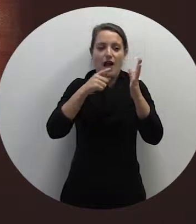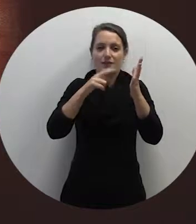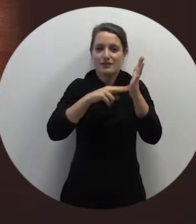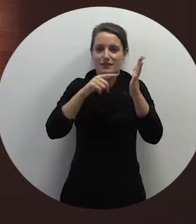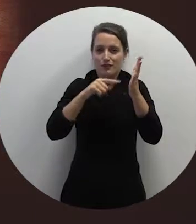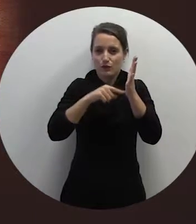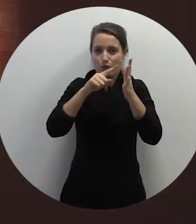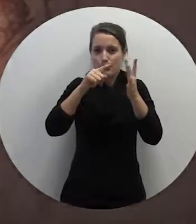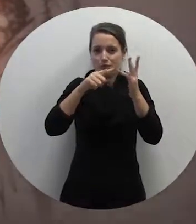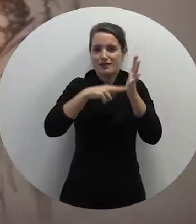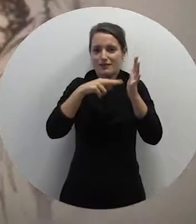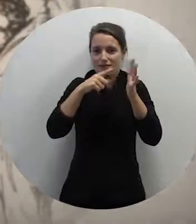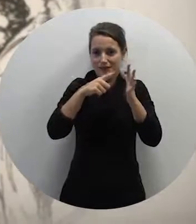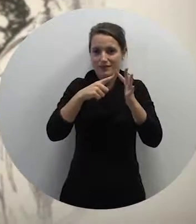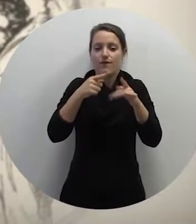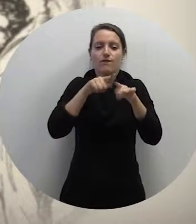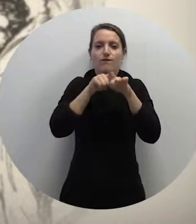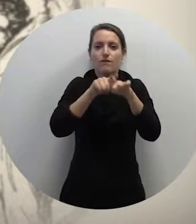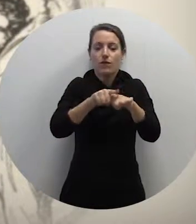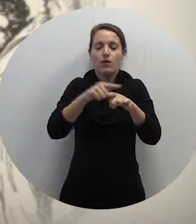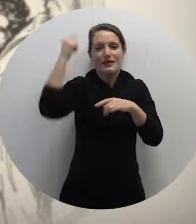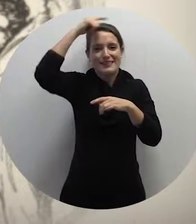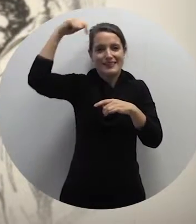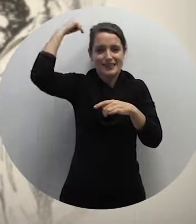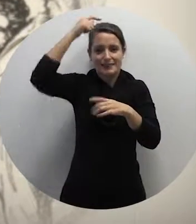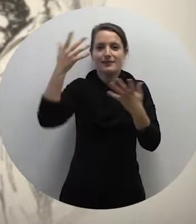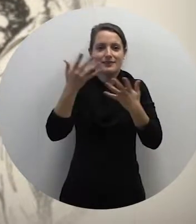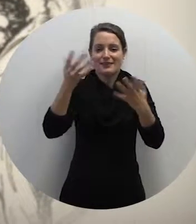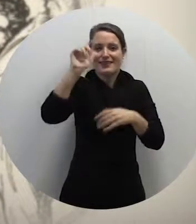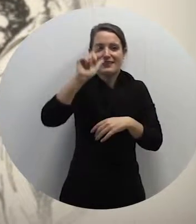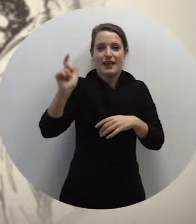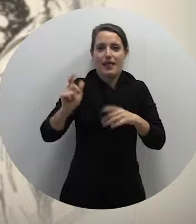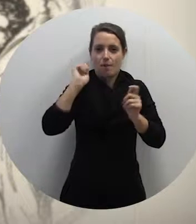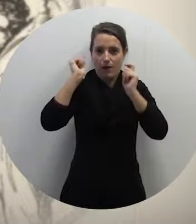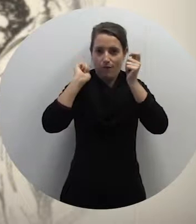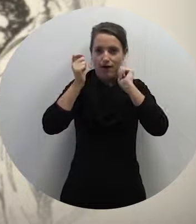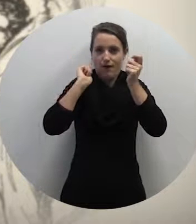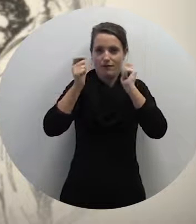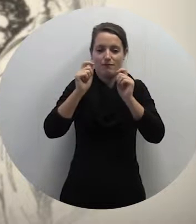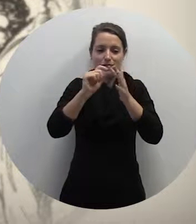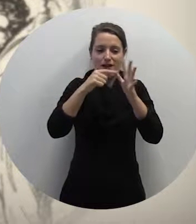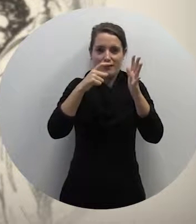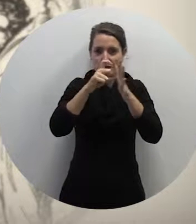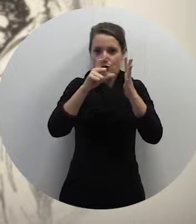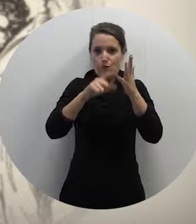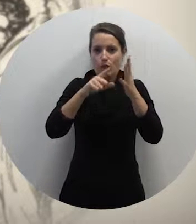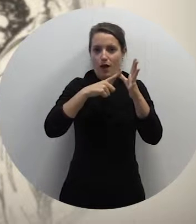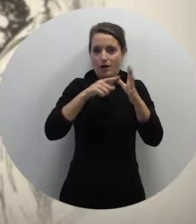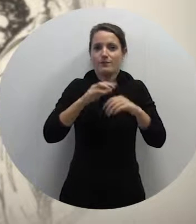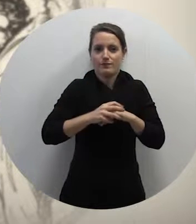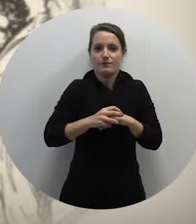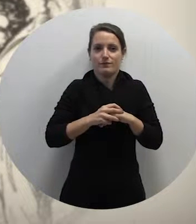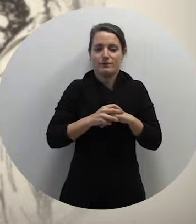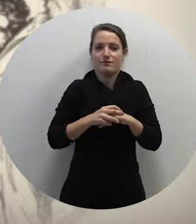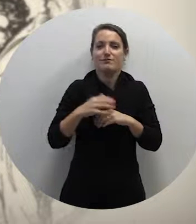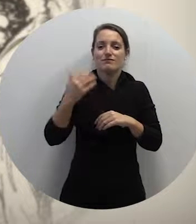of Padua. During the uprising against the French in 1798, the palace served as the headquarters of the